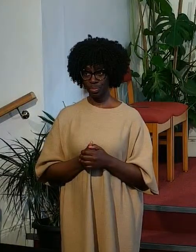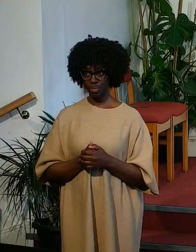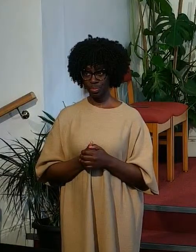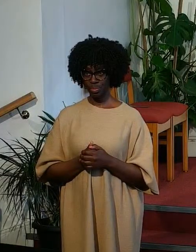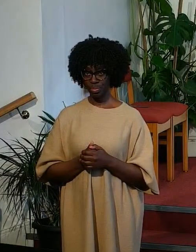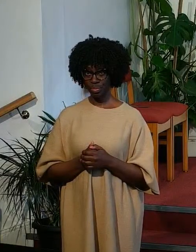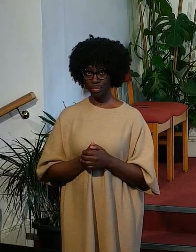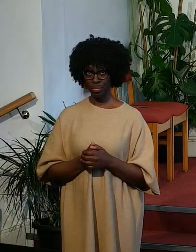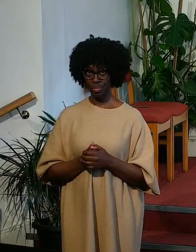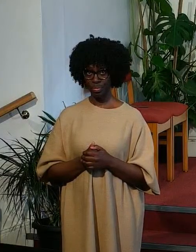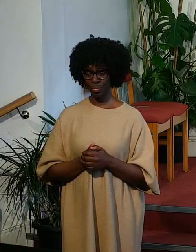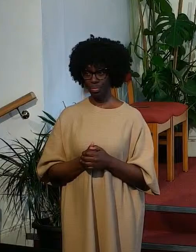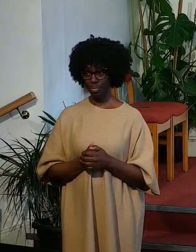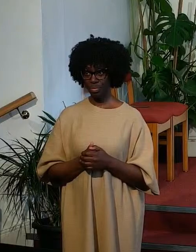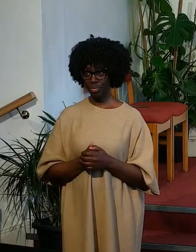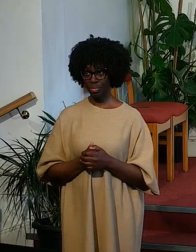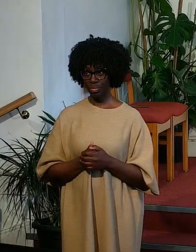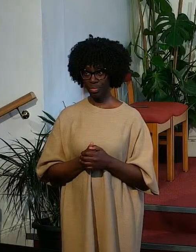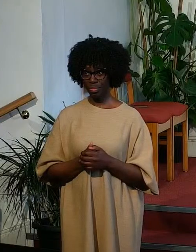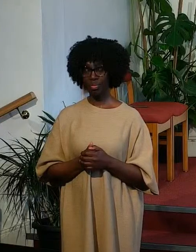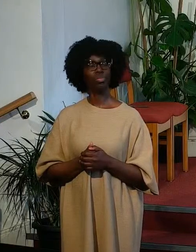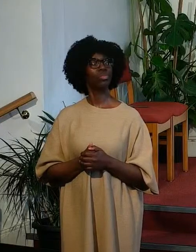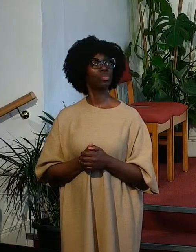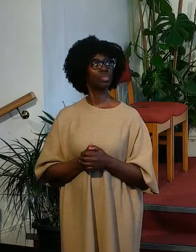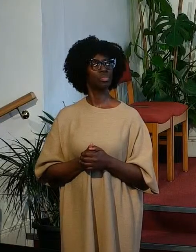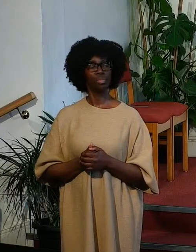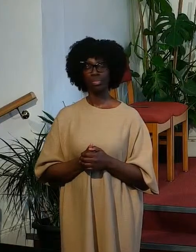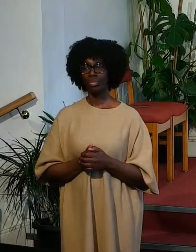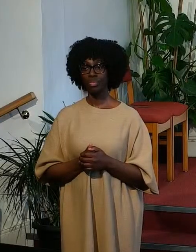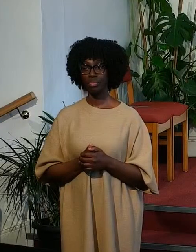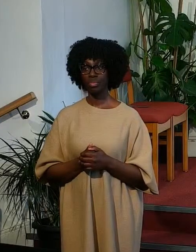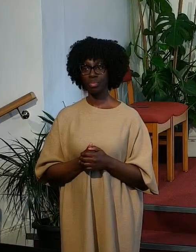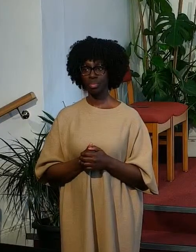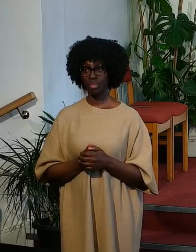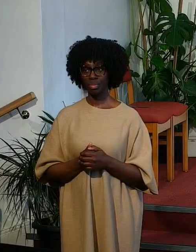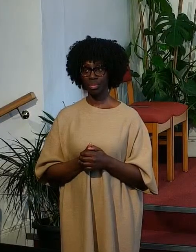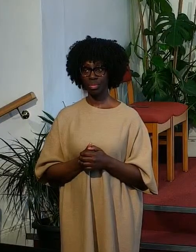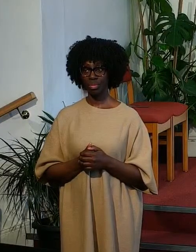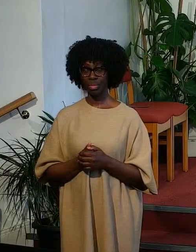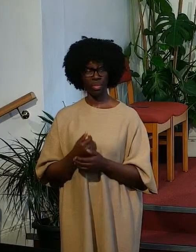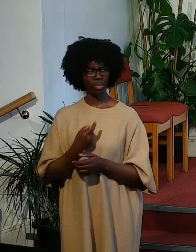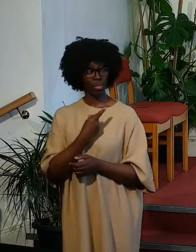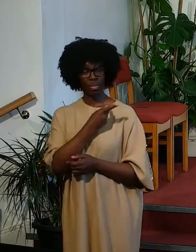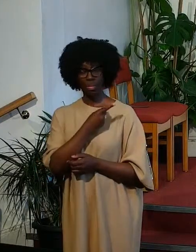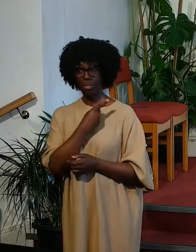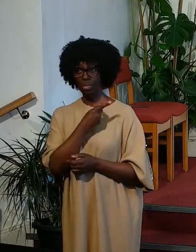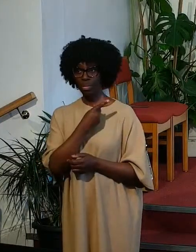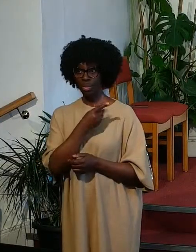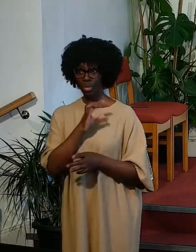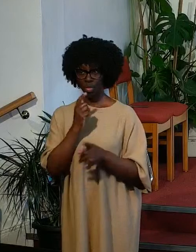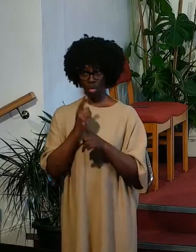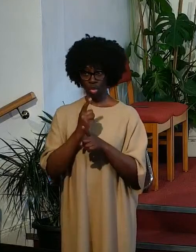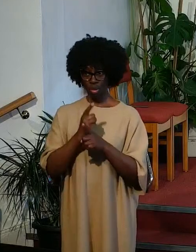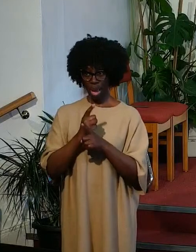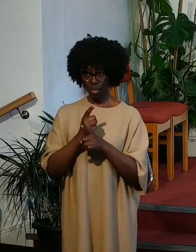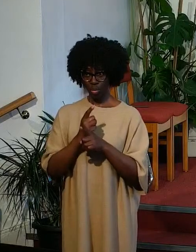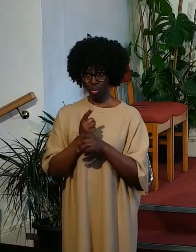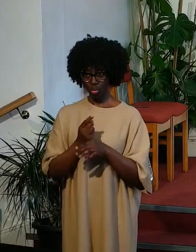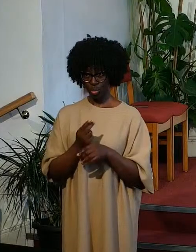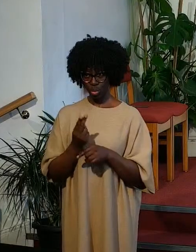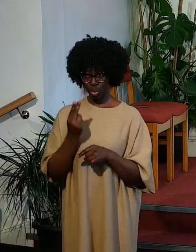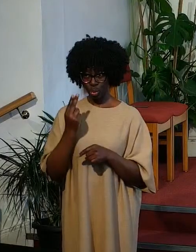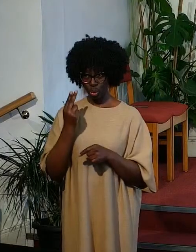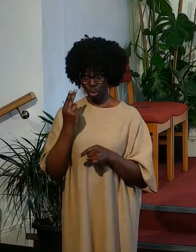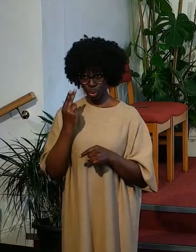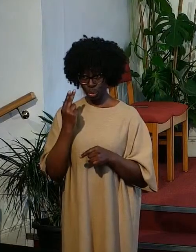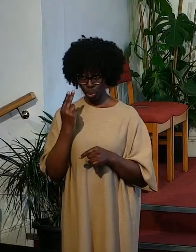know how this was planned, but I think it's quite important because you've touched on two conditions that affect people from the cradle